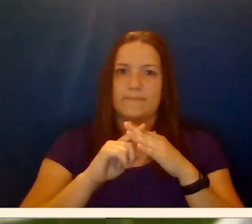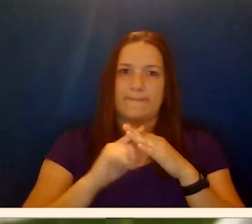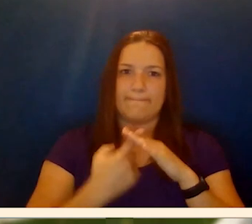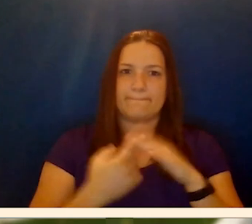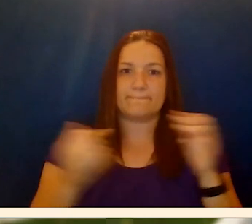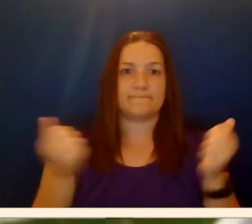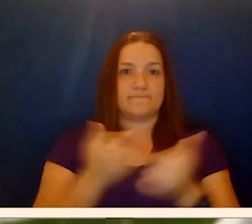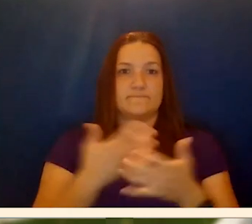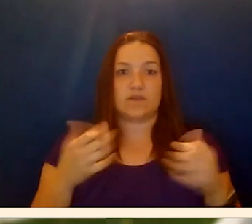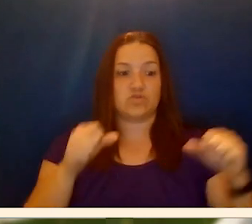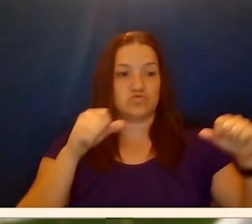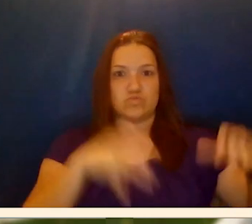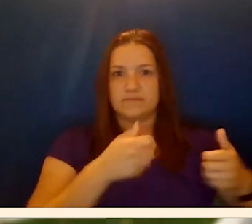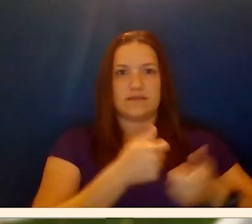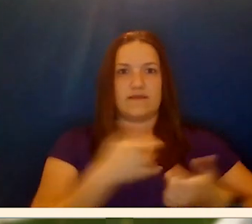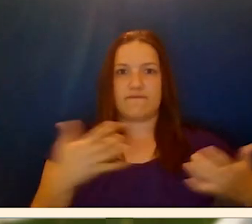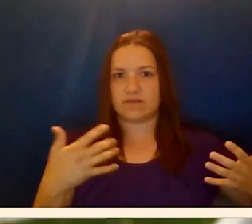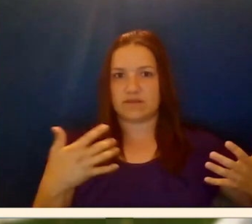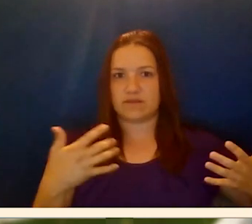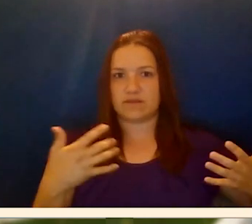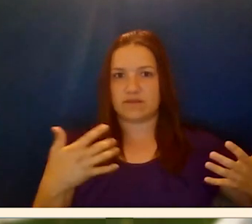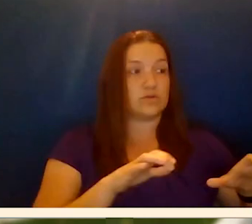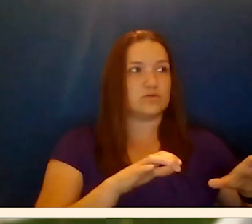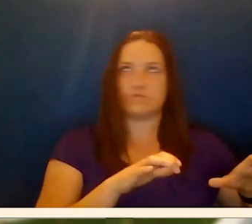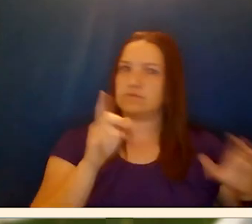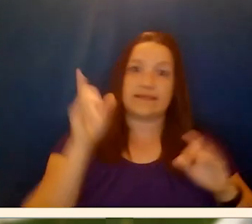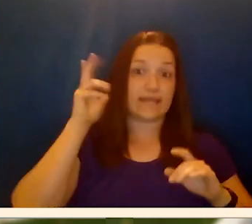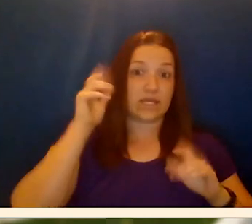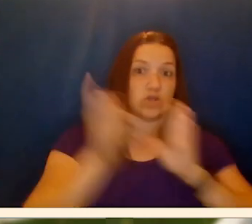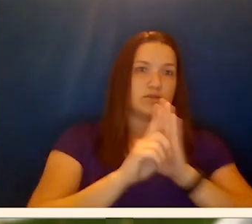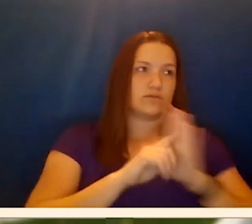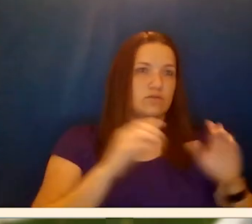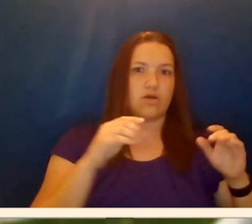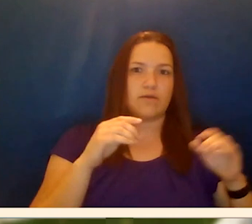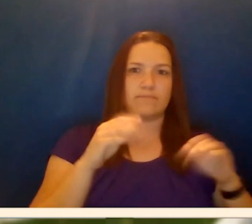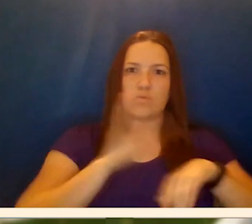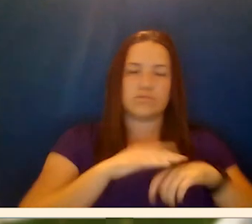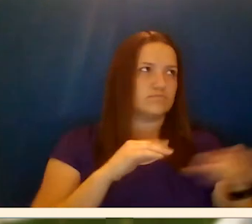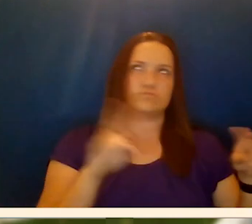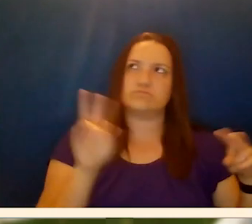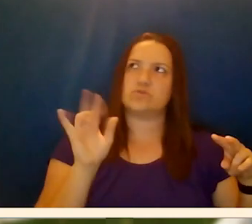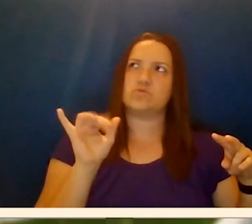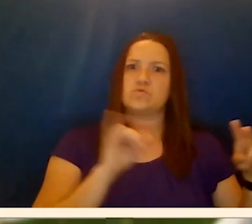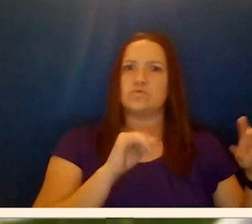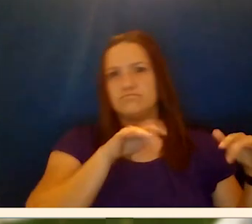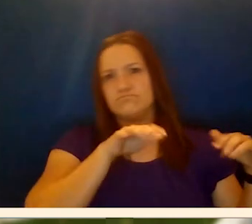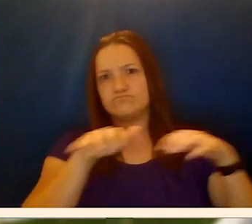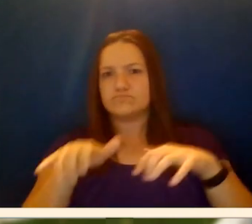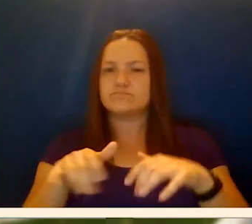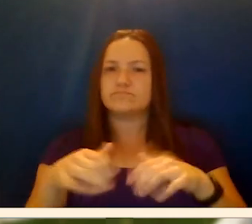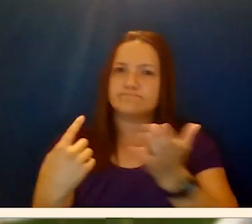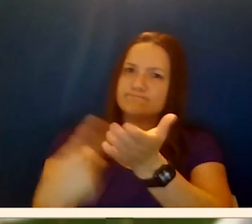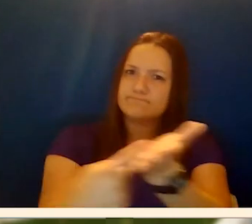everybody kind of drops everything that they're doing. This becomes the singular focus. And so we then, on the whiteboards, what are we going to